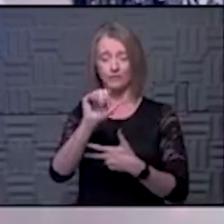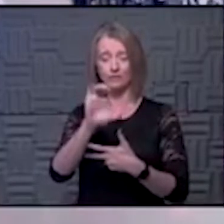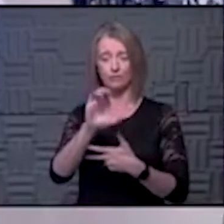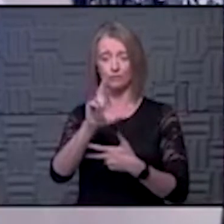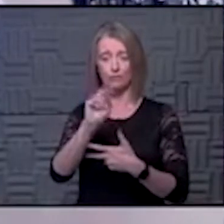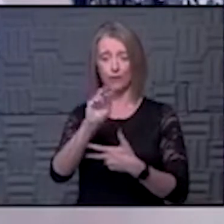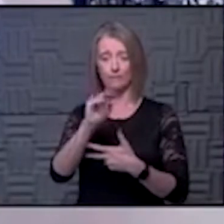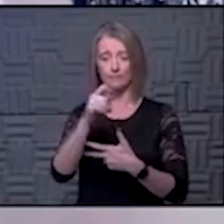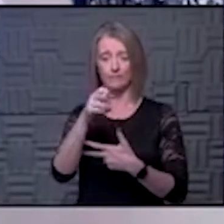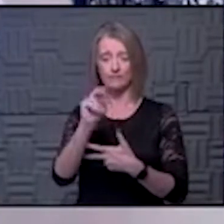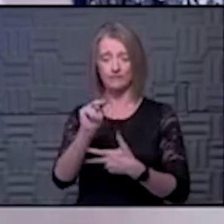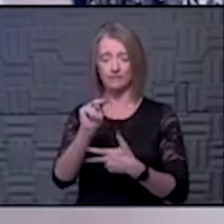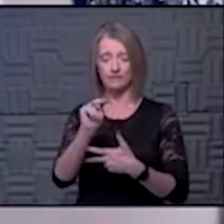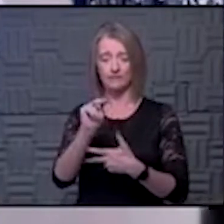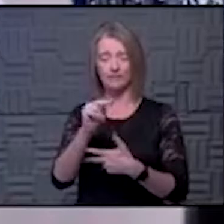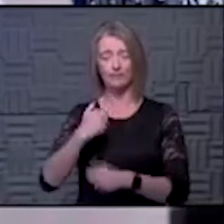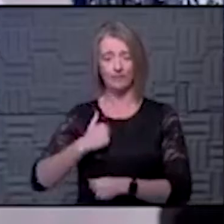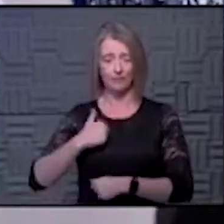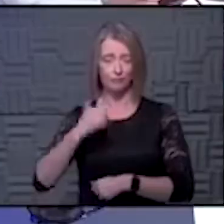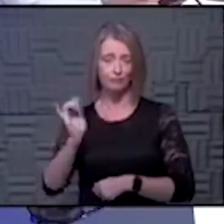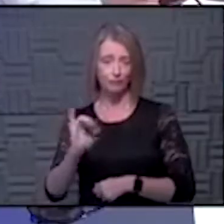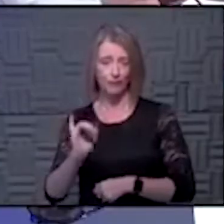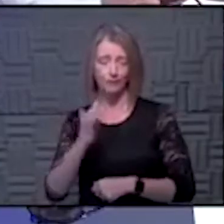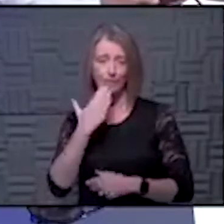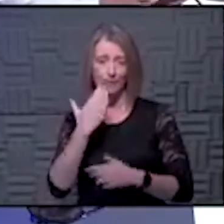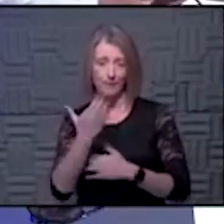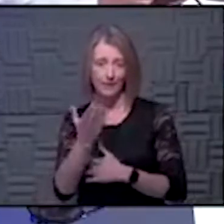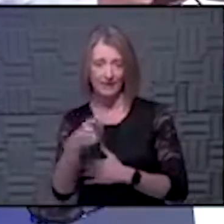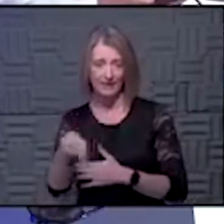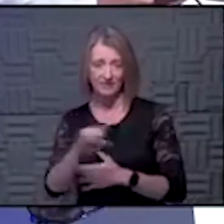of the Air National Guard. Good morning, gentlemen.